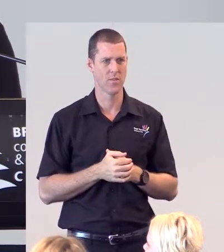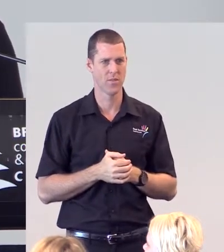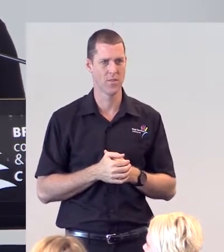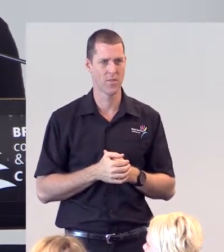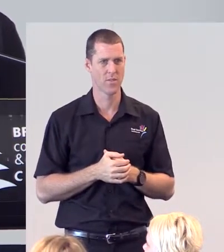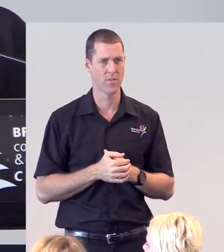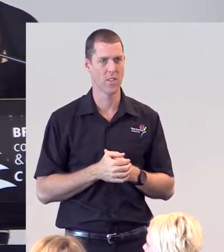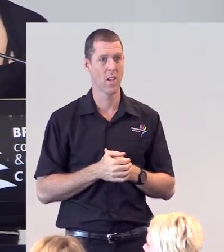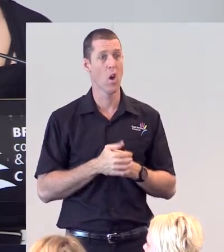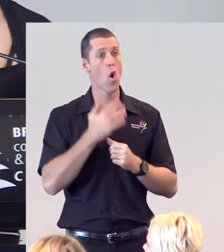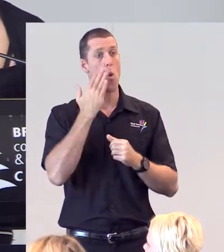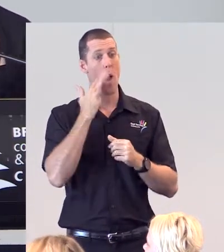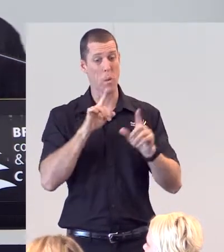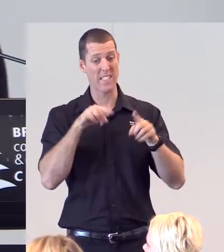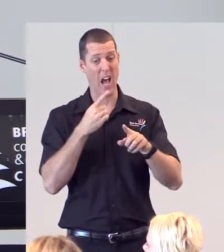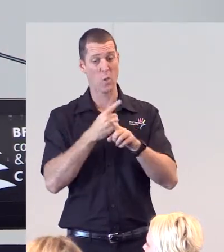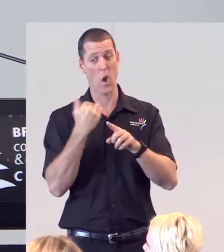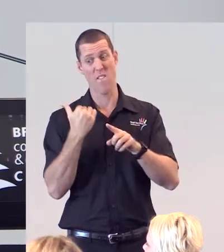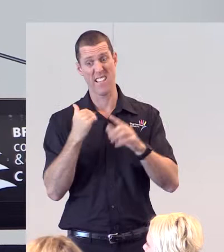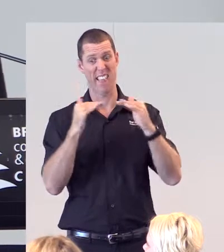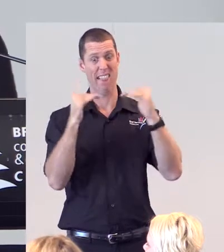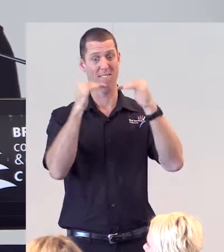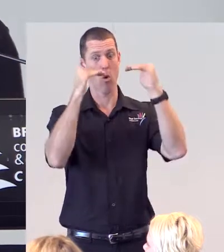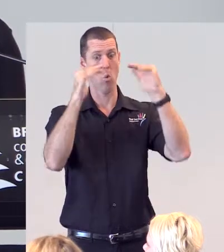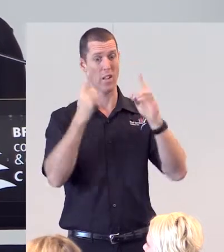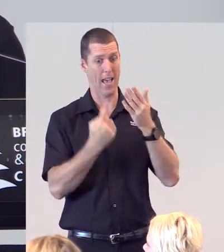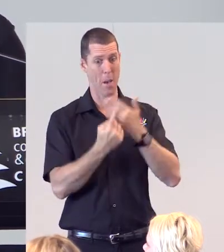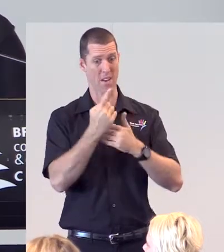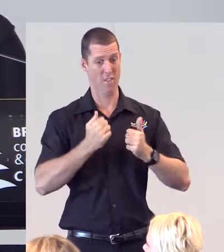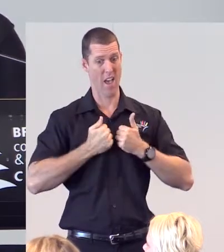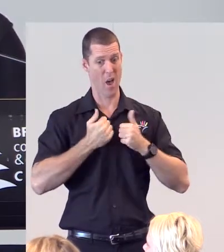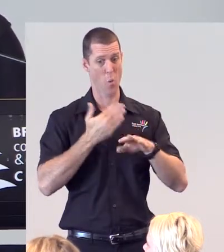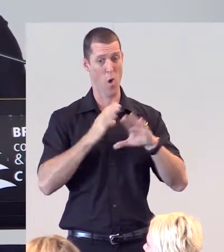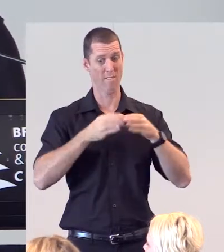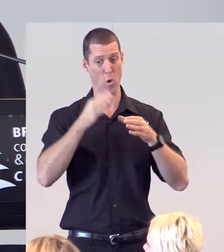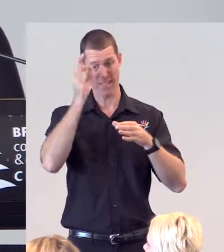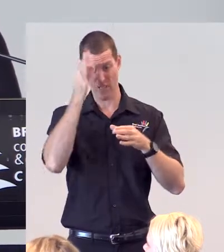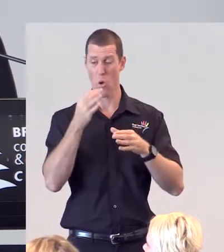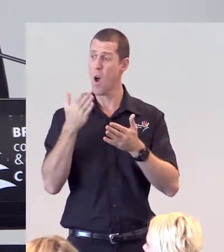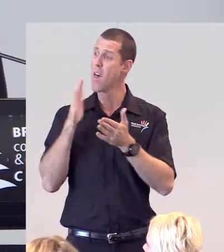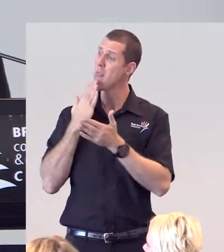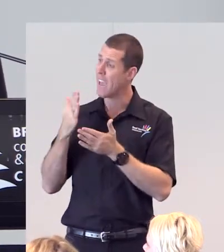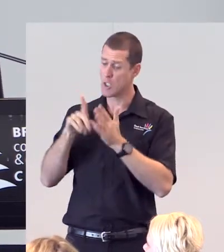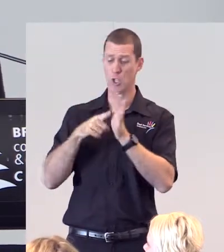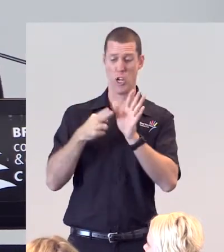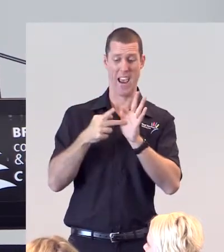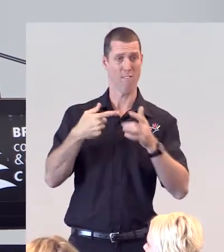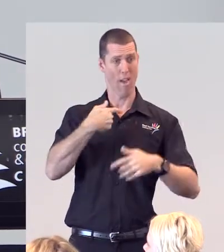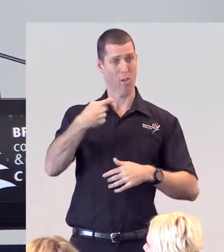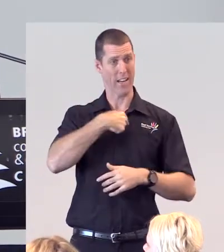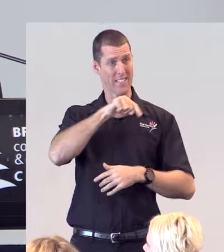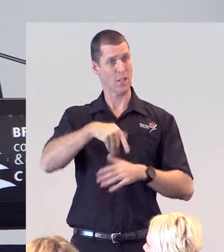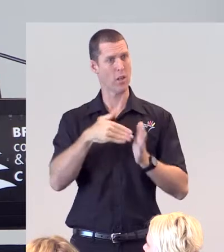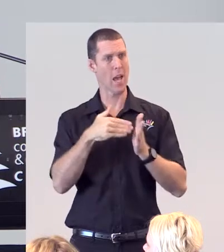So when we get to this level, I guess what's happened with us is, and we're glad that Jane invited us here today, is because this is the biggest